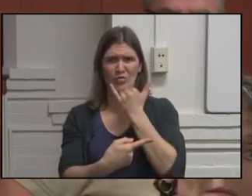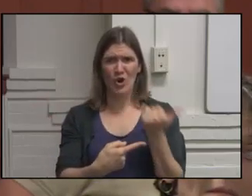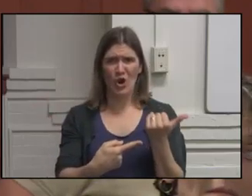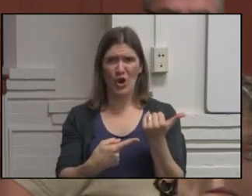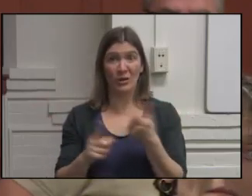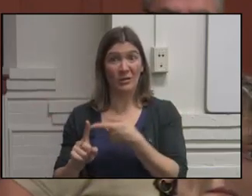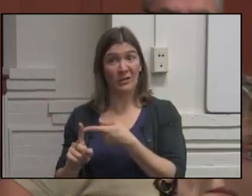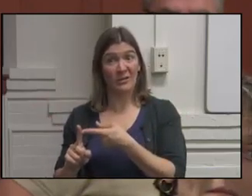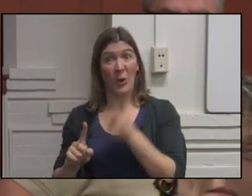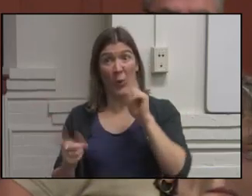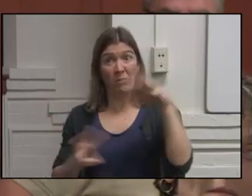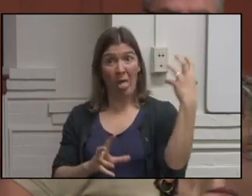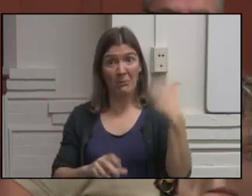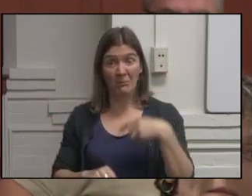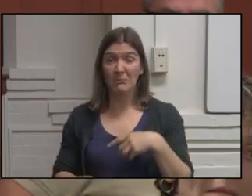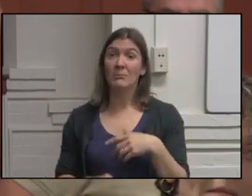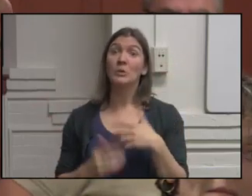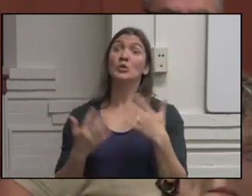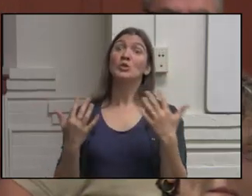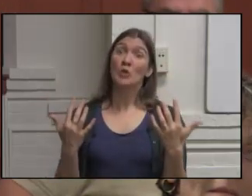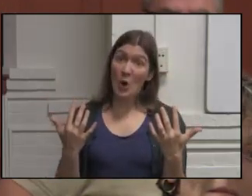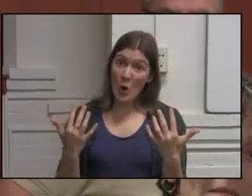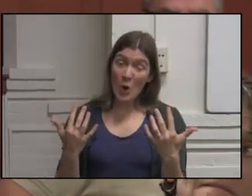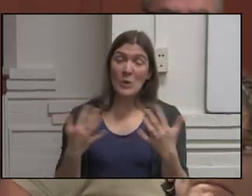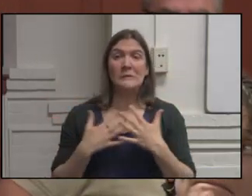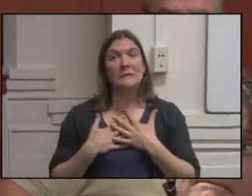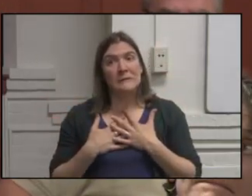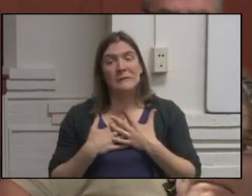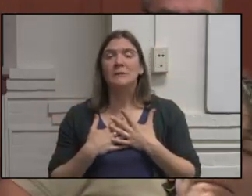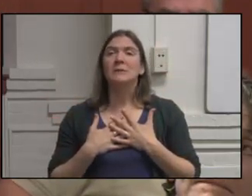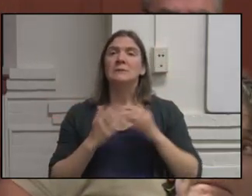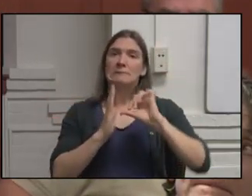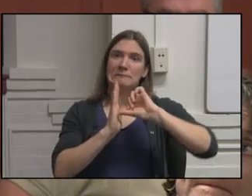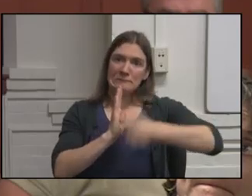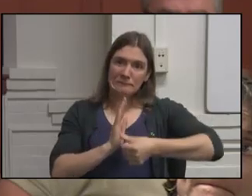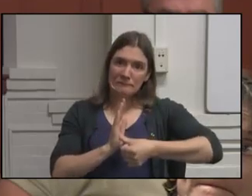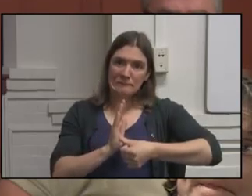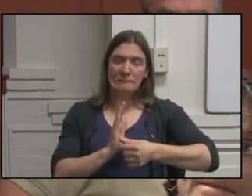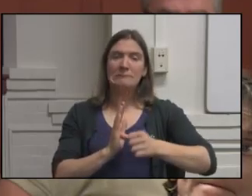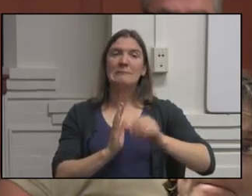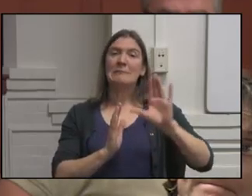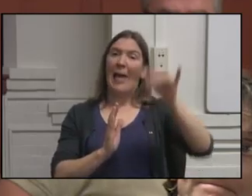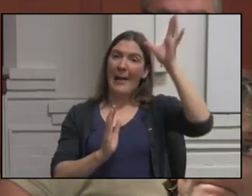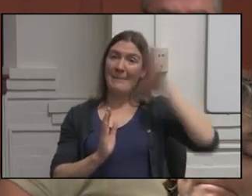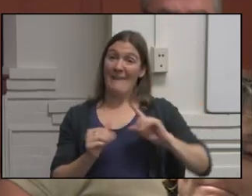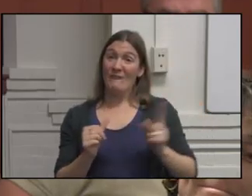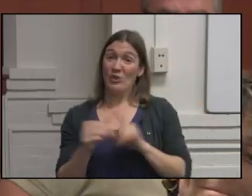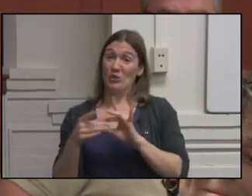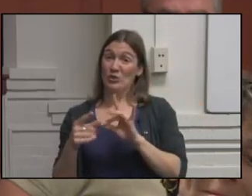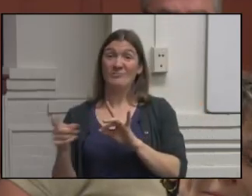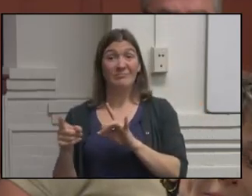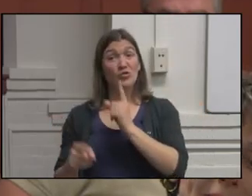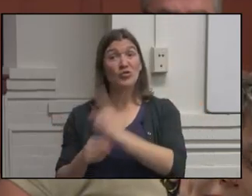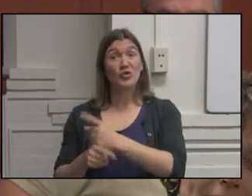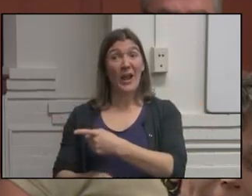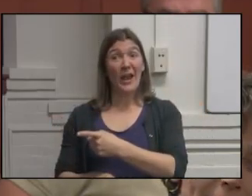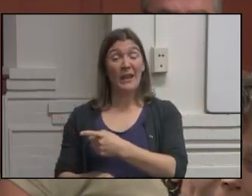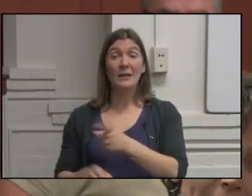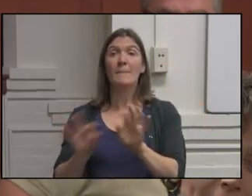is potentially devastating. So I want to just reinforce what Spoon was saying, that I think it's really important